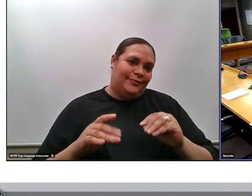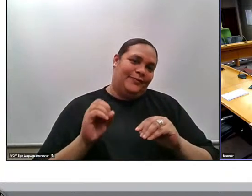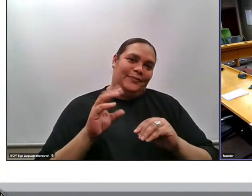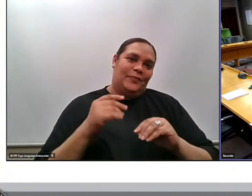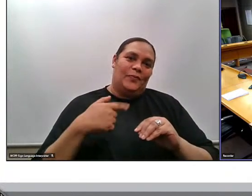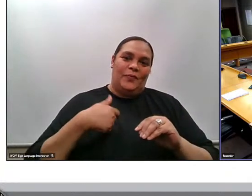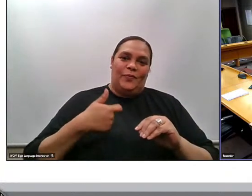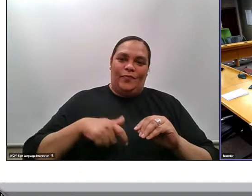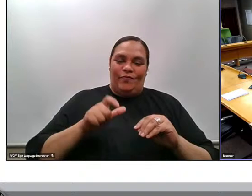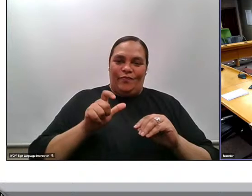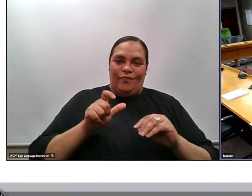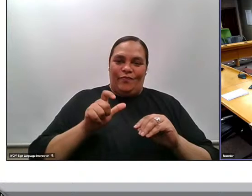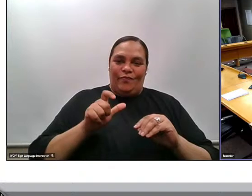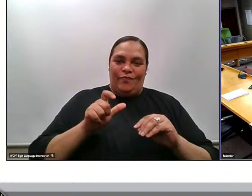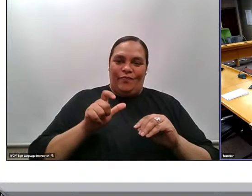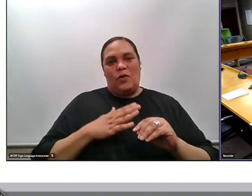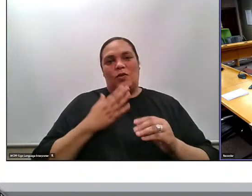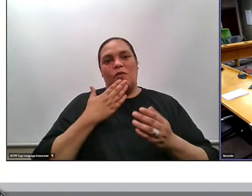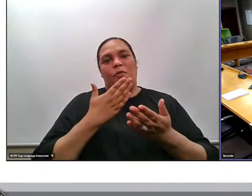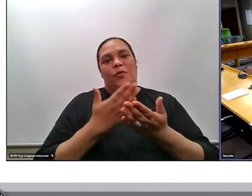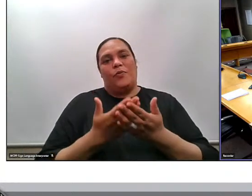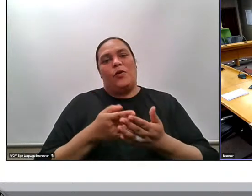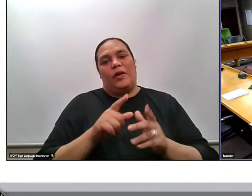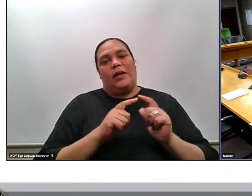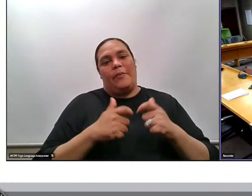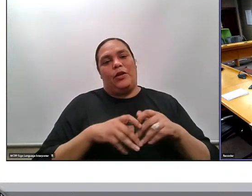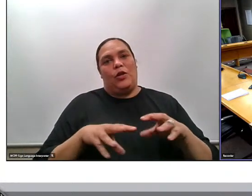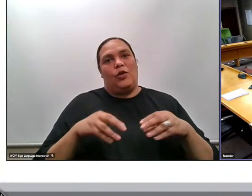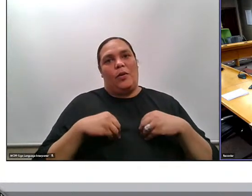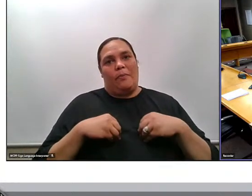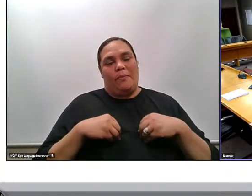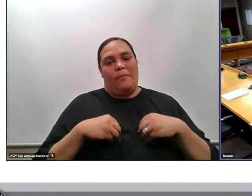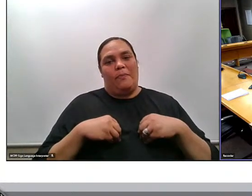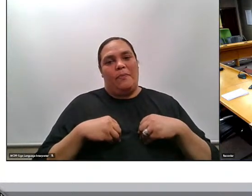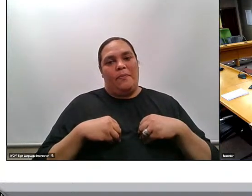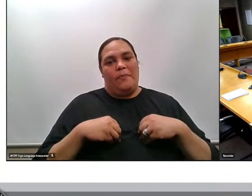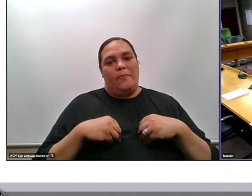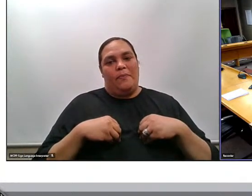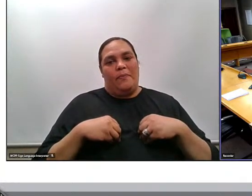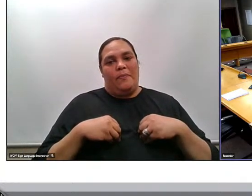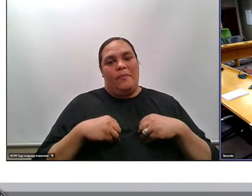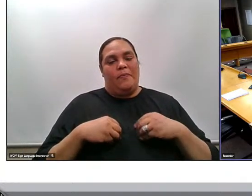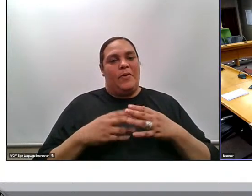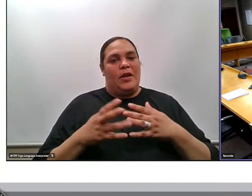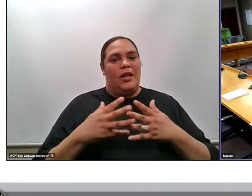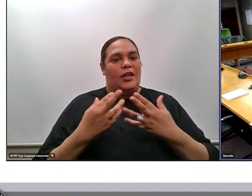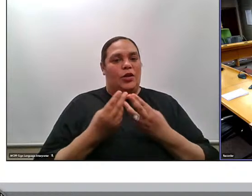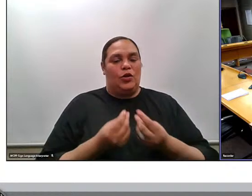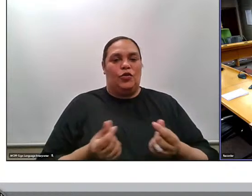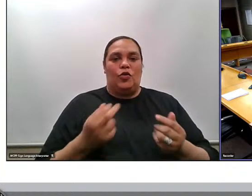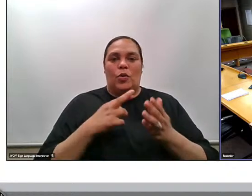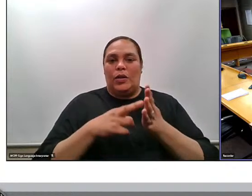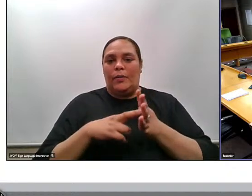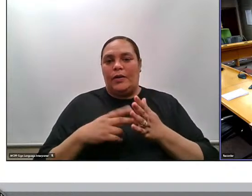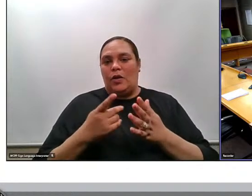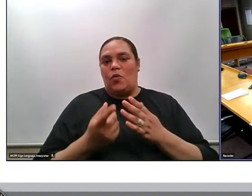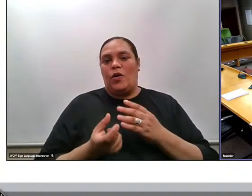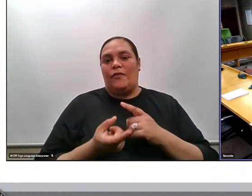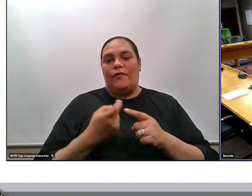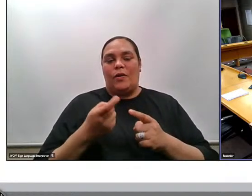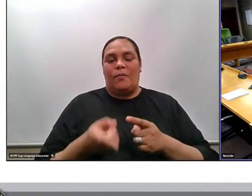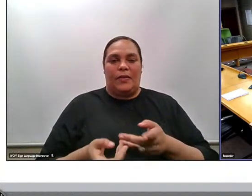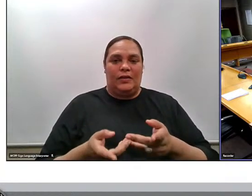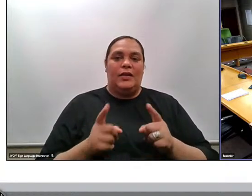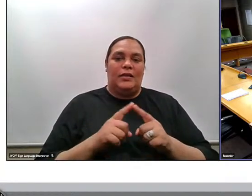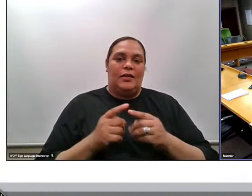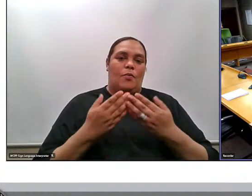the chairperson, I would like to propose that the committee adopts any resolutions or recommendations that come out of this